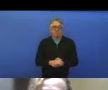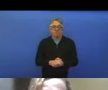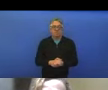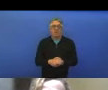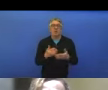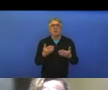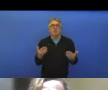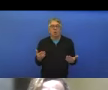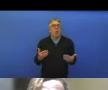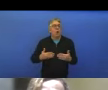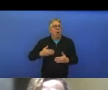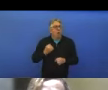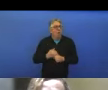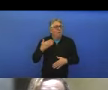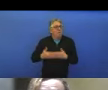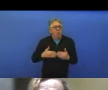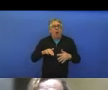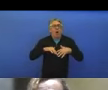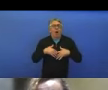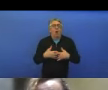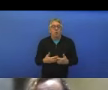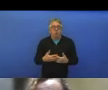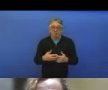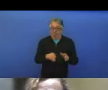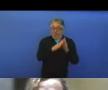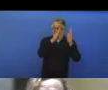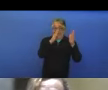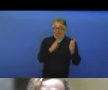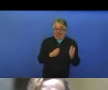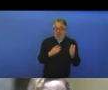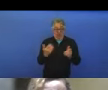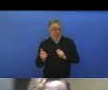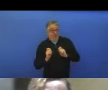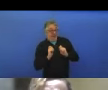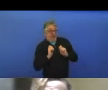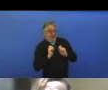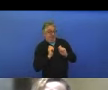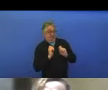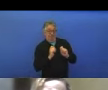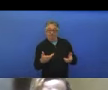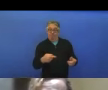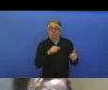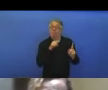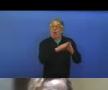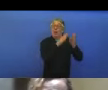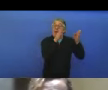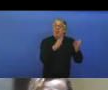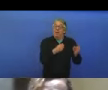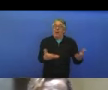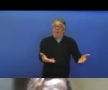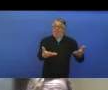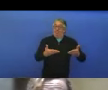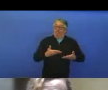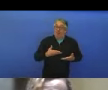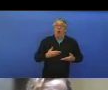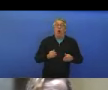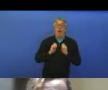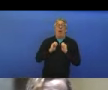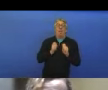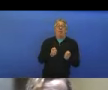collaboration. The receiving entity receives the asylum application, but also has to provide